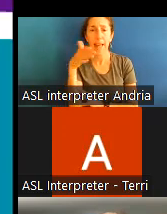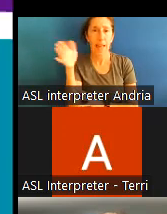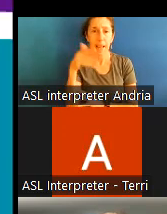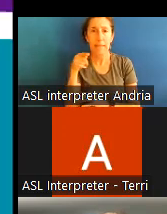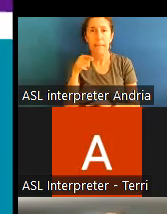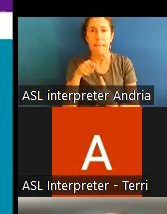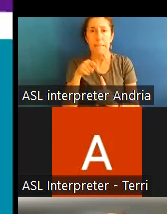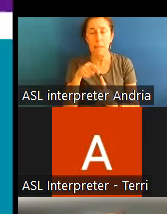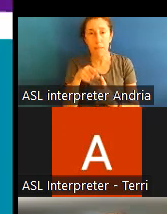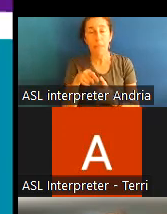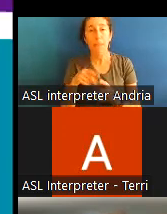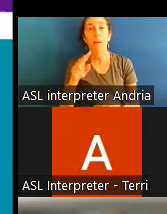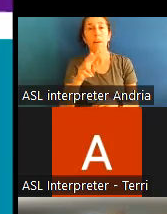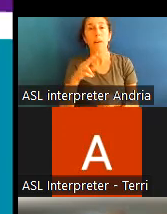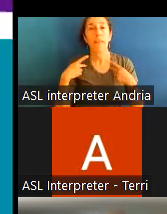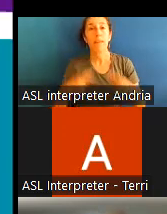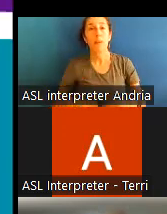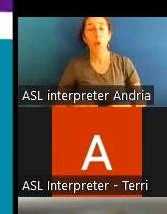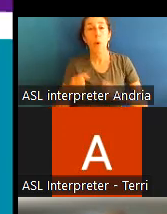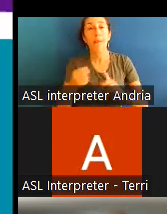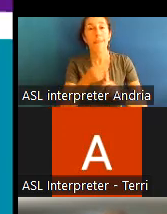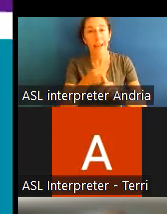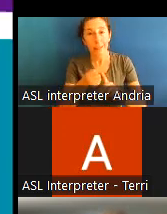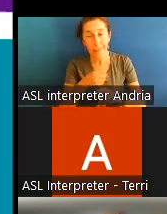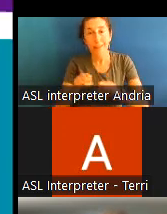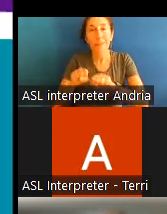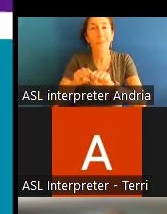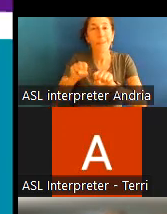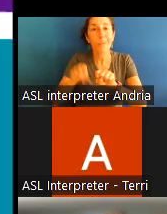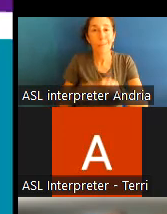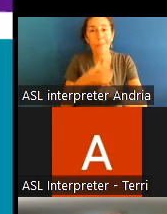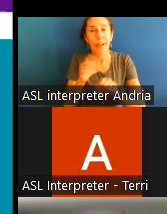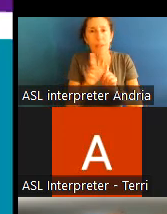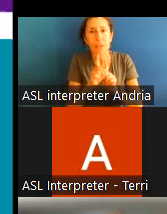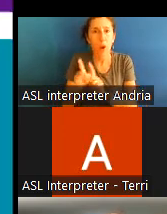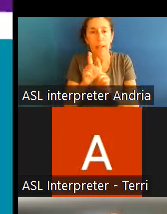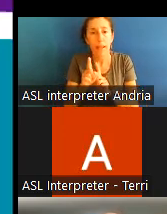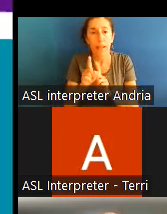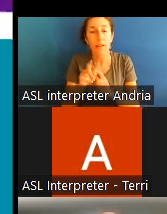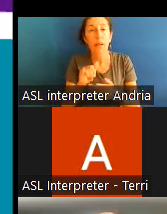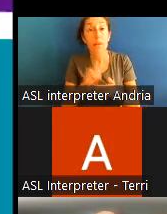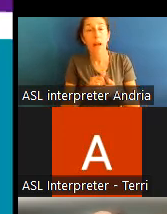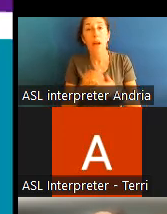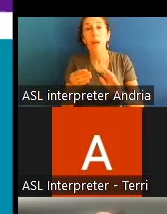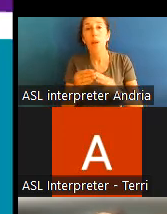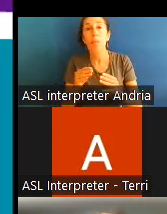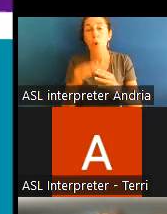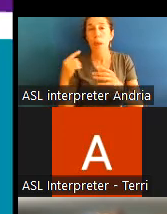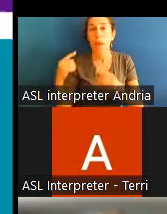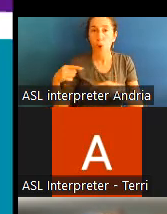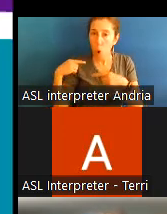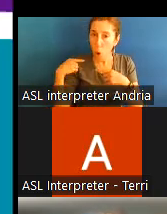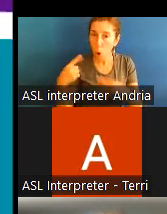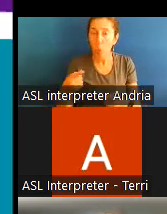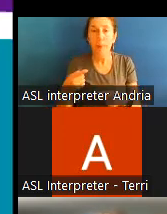stalking. And that number has been consistent over time, that it is always significantly higher